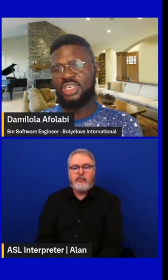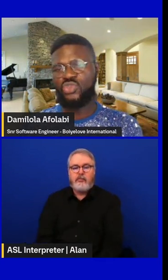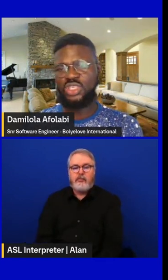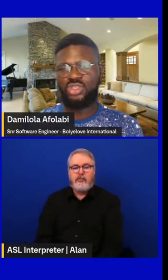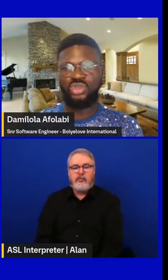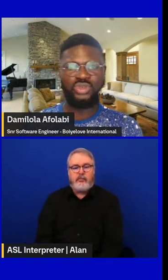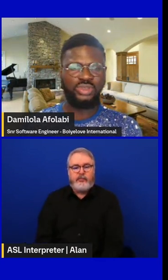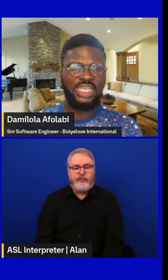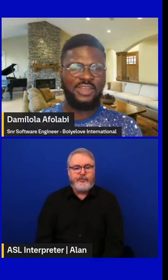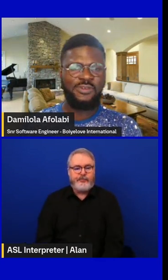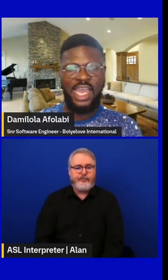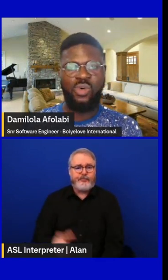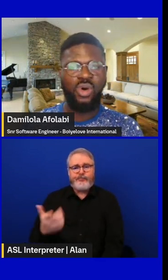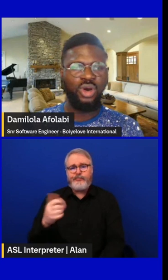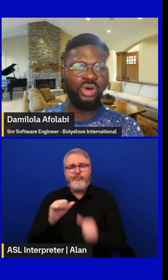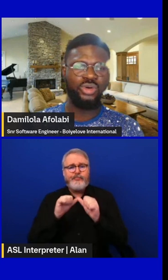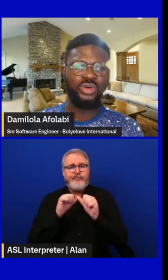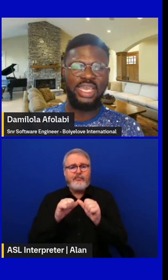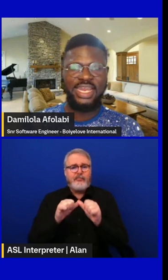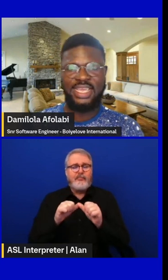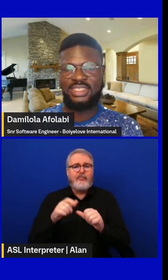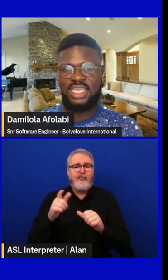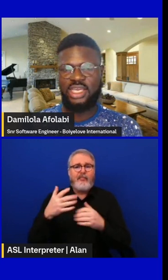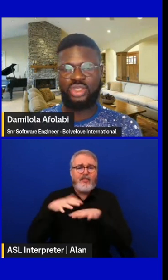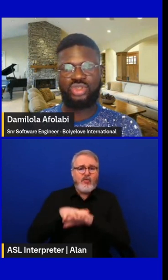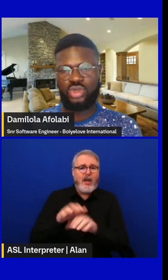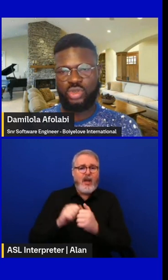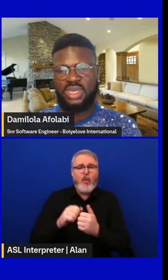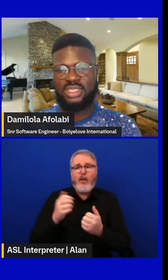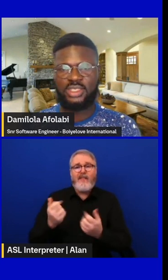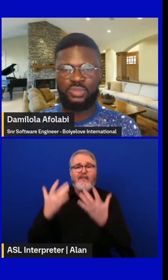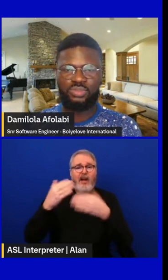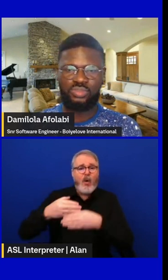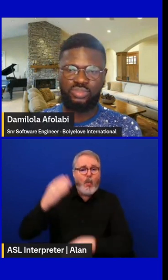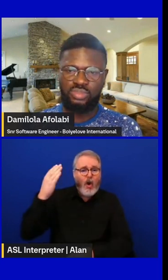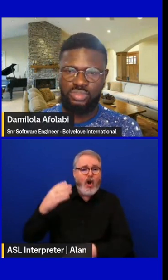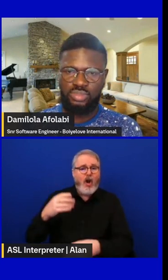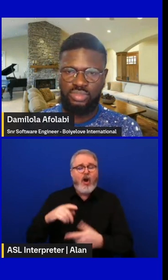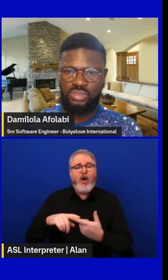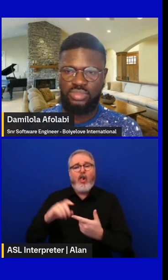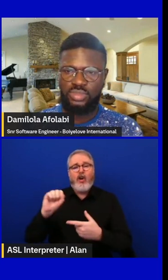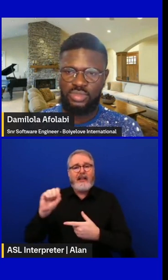Consul integrates with tools like firewall and SDN to automate